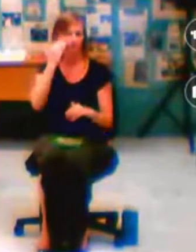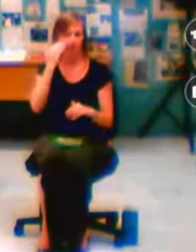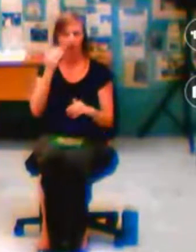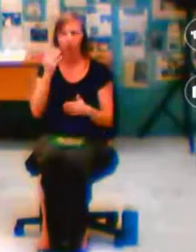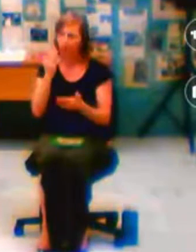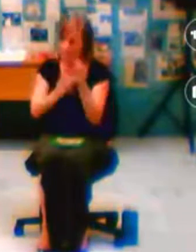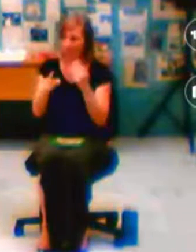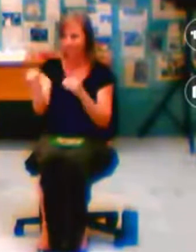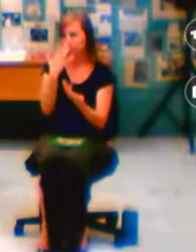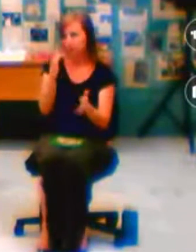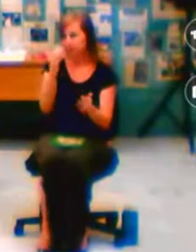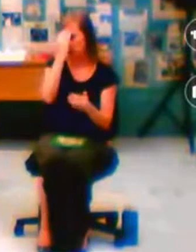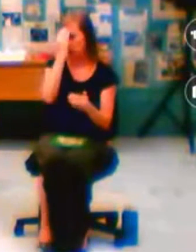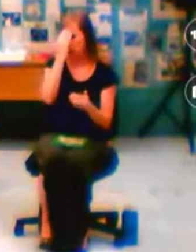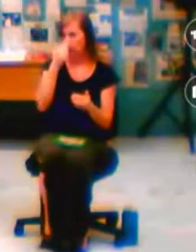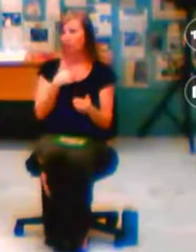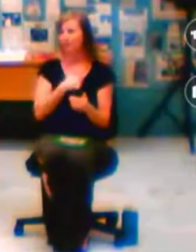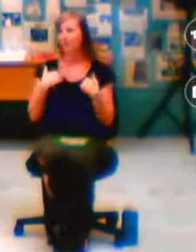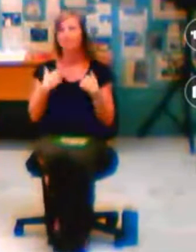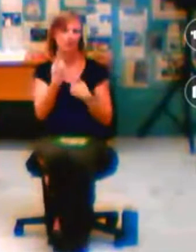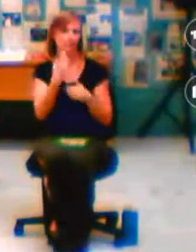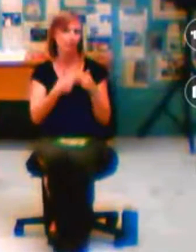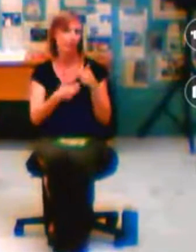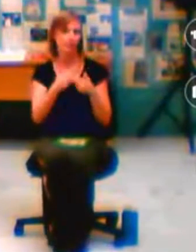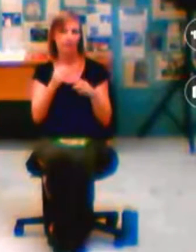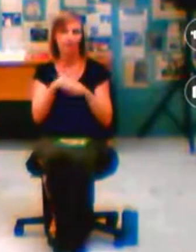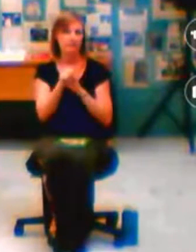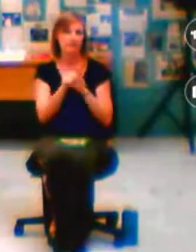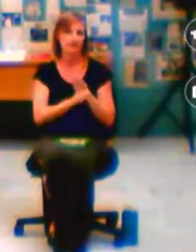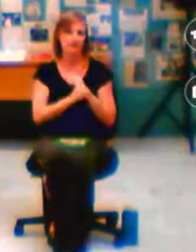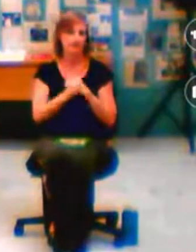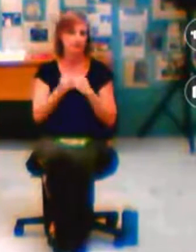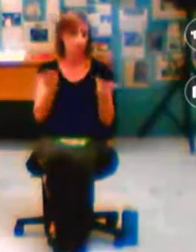private insurance, isn't always best. Now,